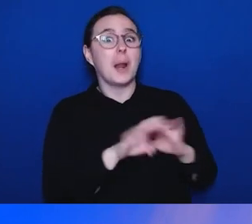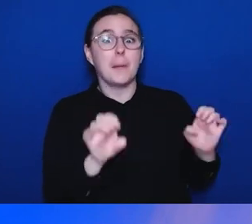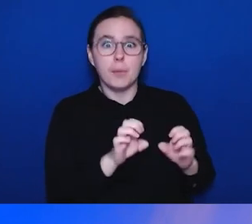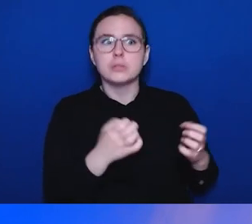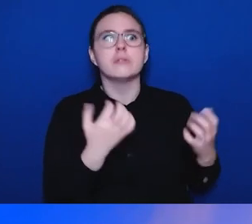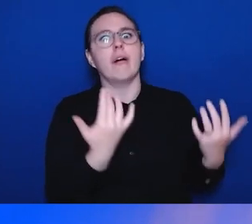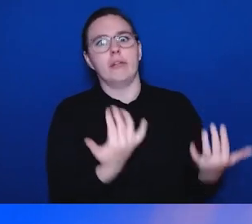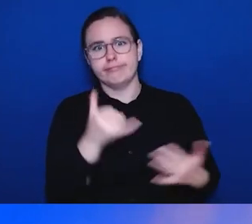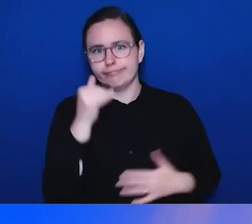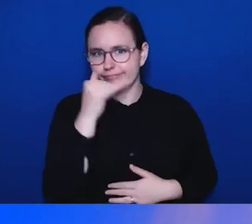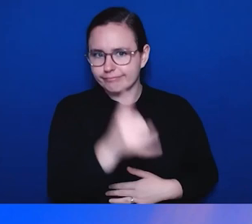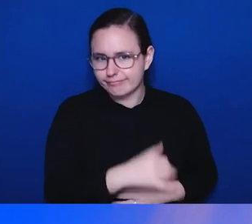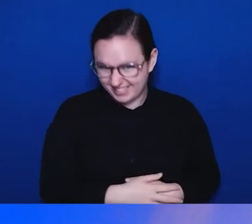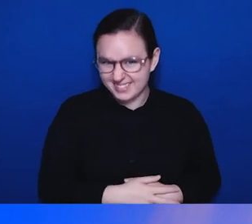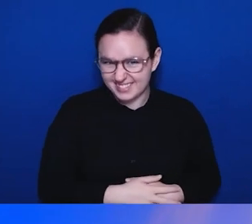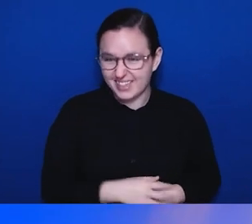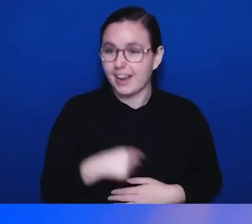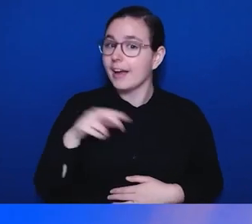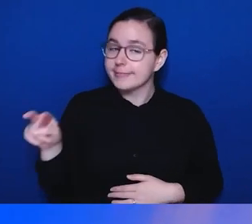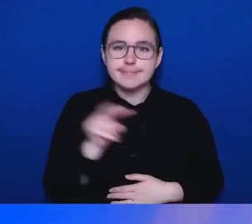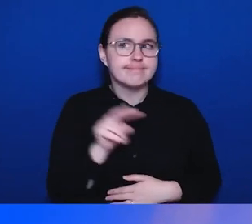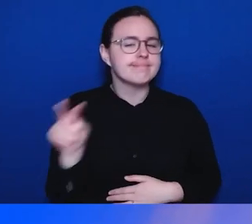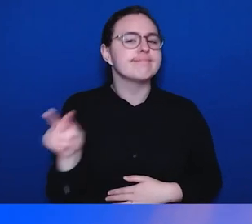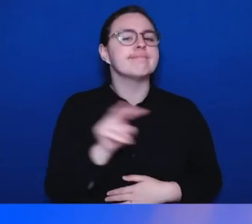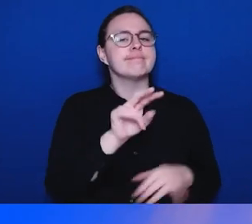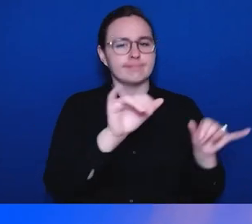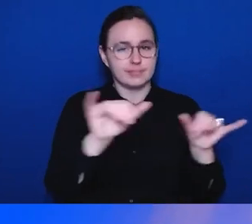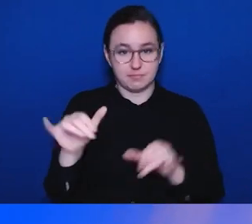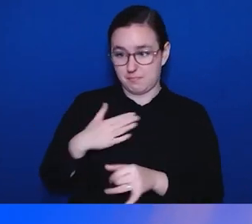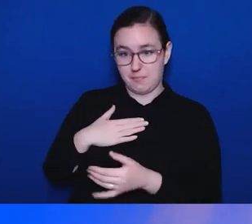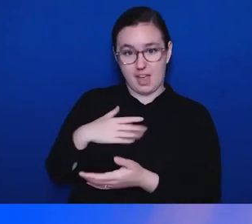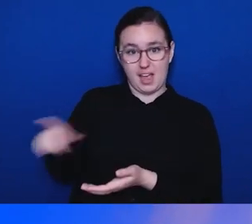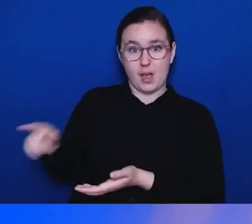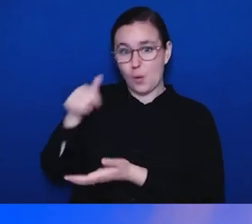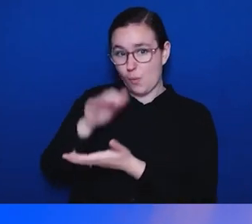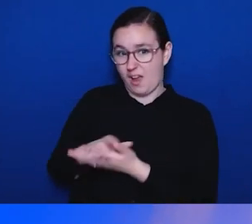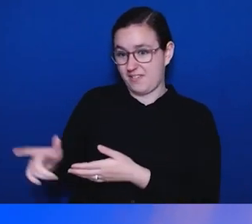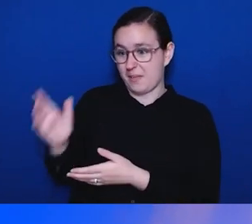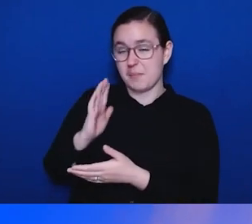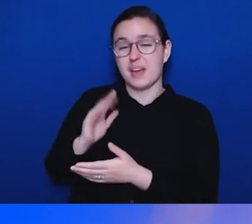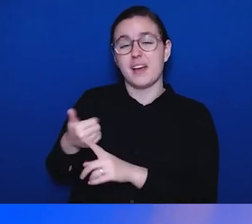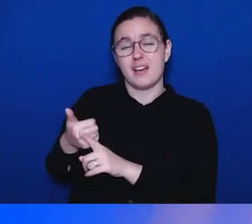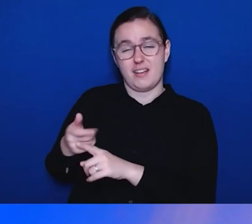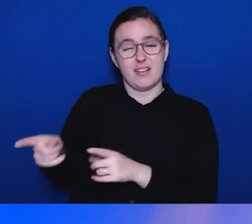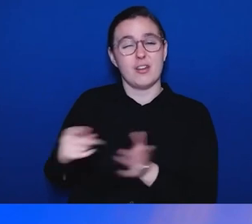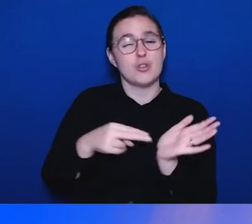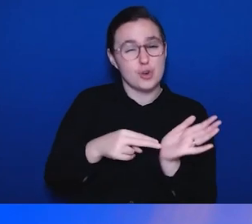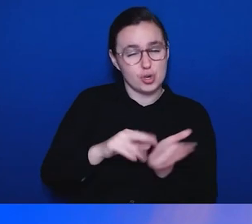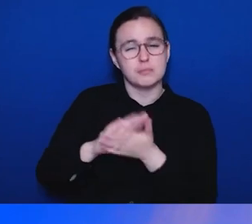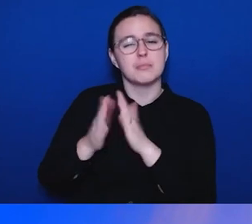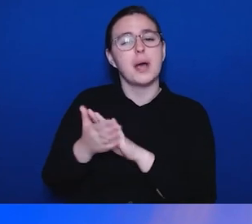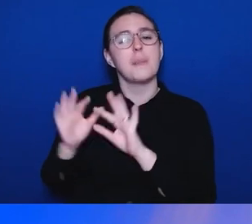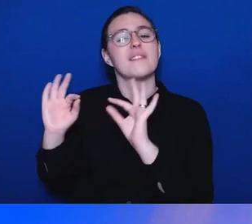emergency room. I've been traveling the province and I hear it wherever I go. I hear it at home too. My wife Kaylee was a nurse and is now a family